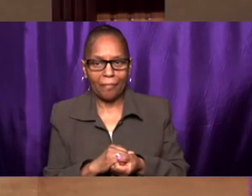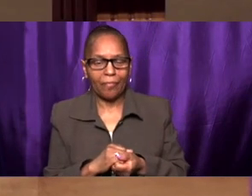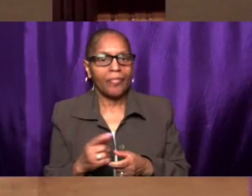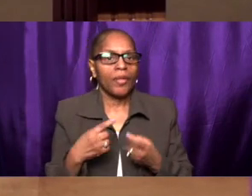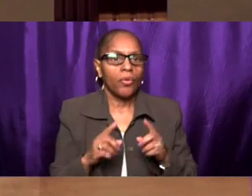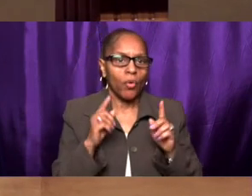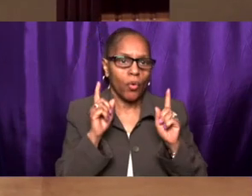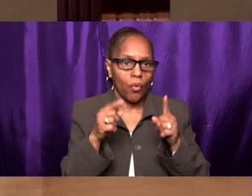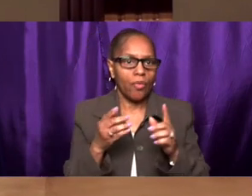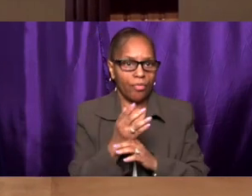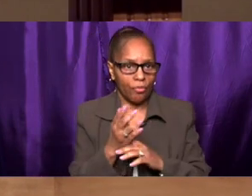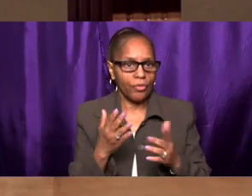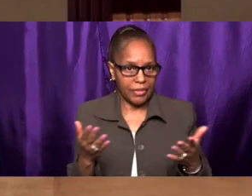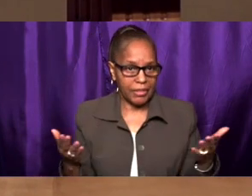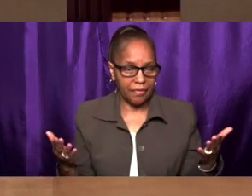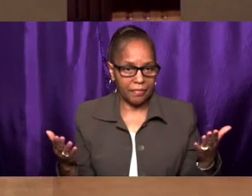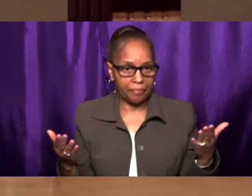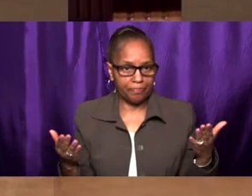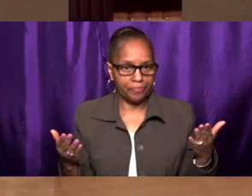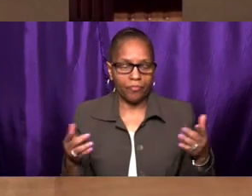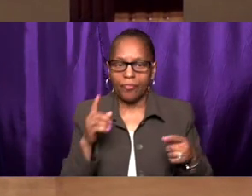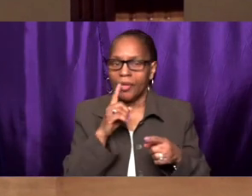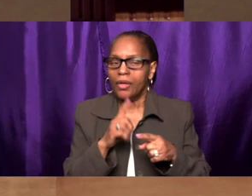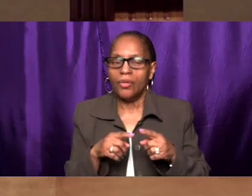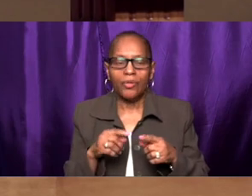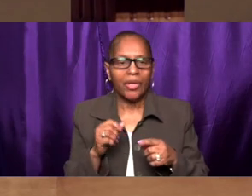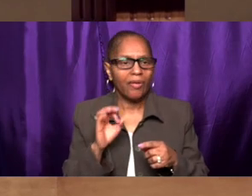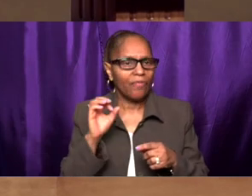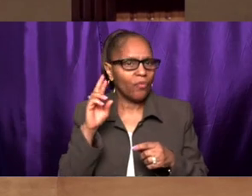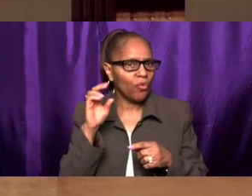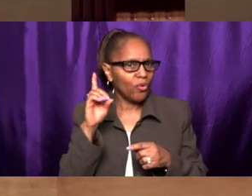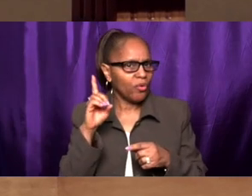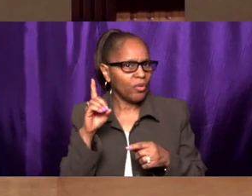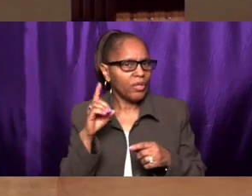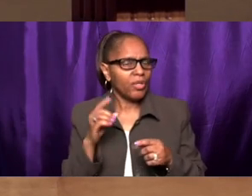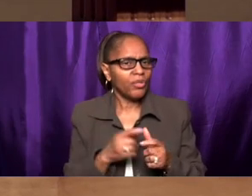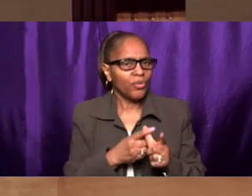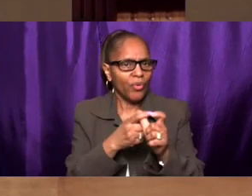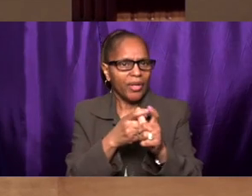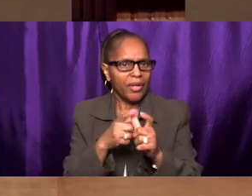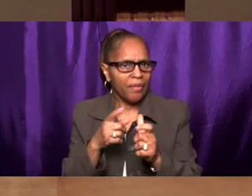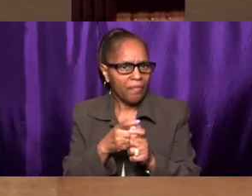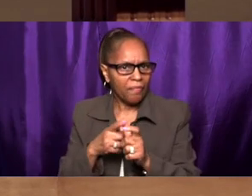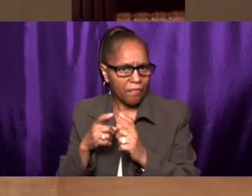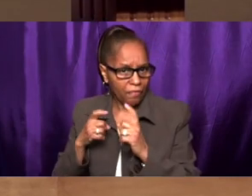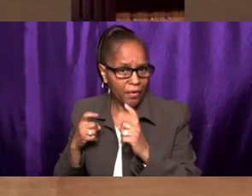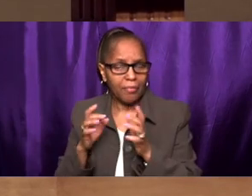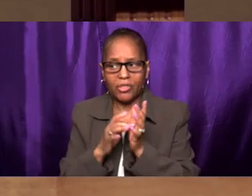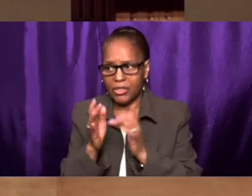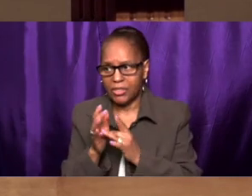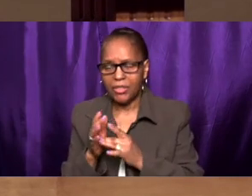When you're going through stuff, you can't afford to run from him. When you're going through